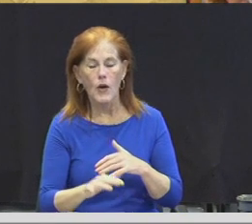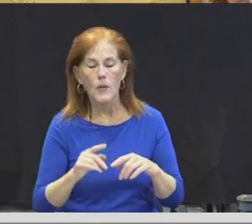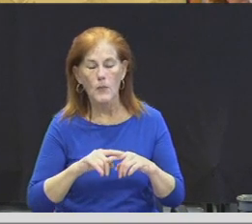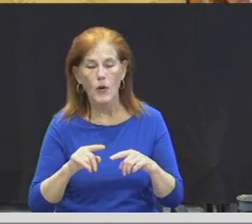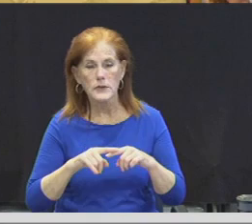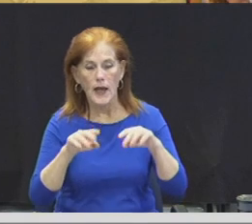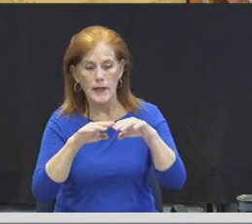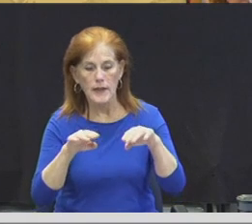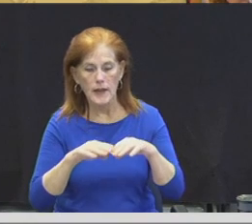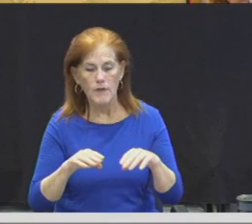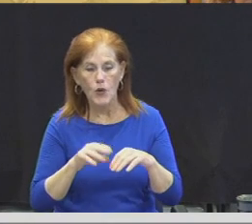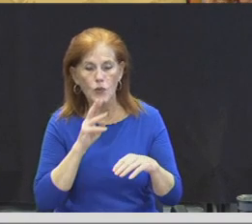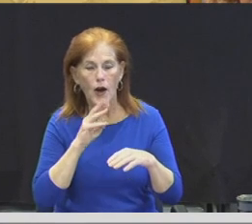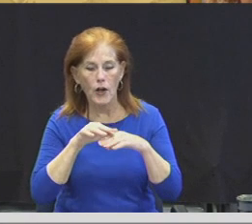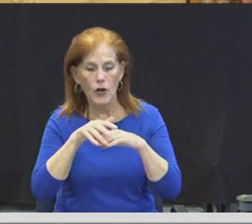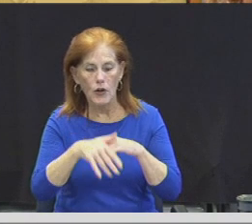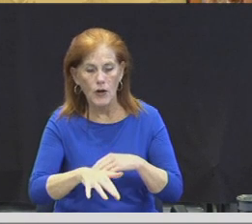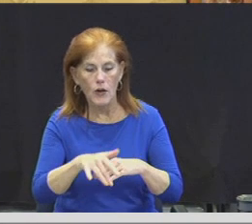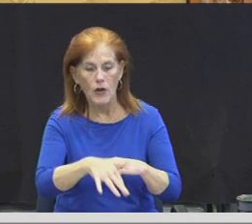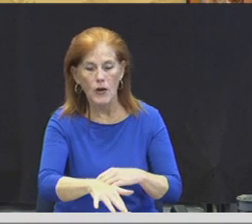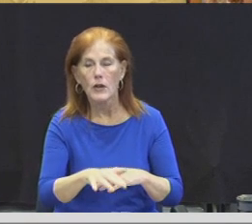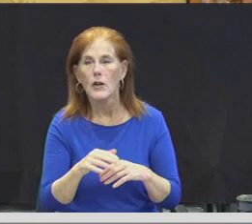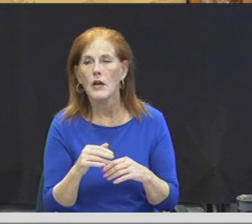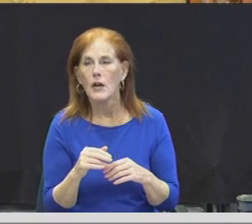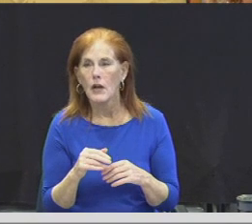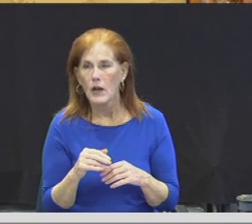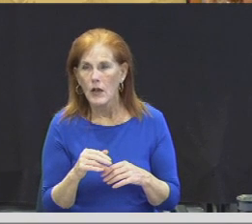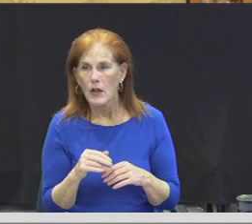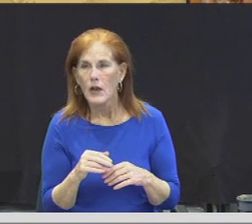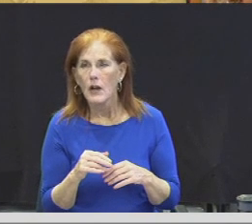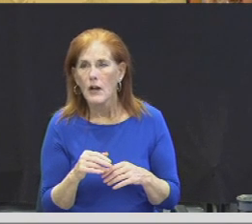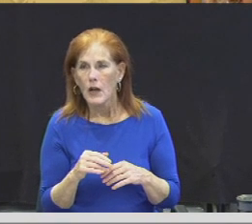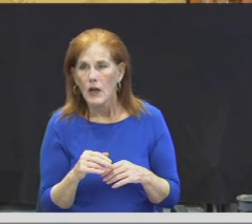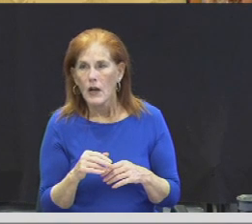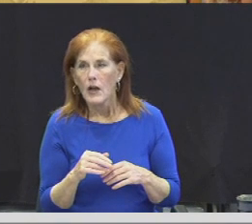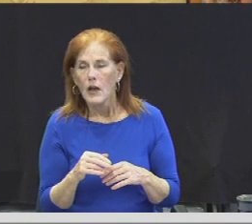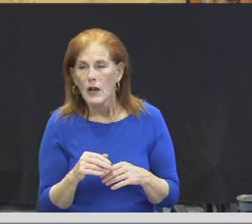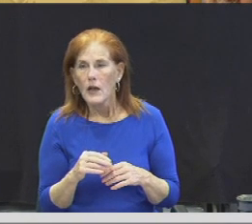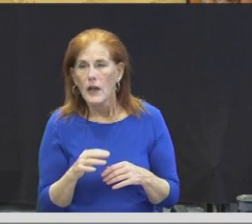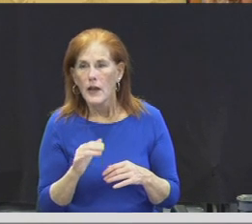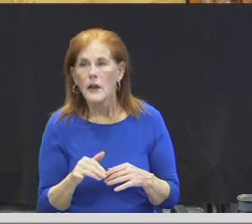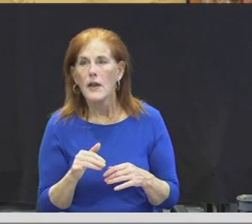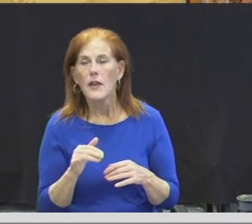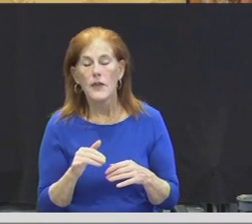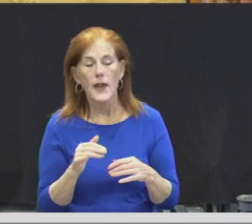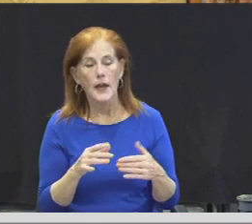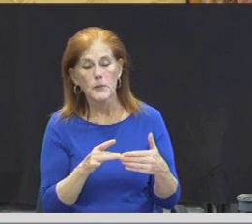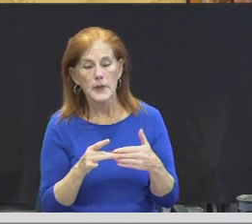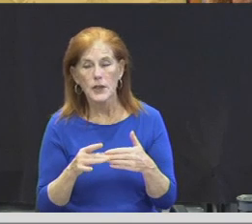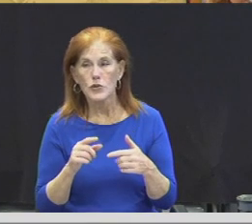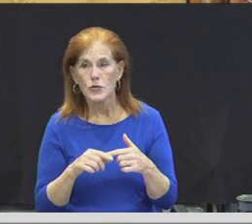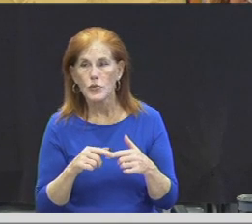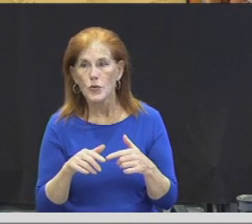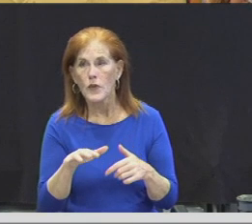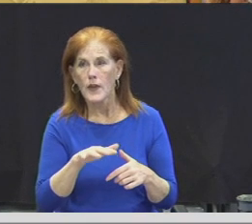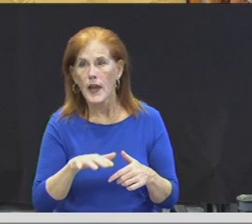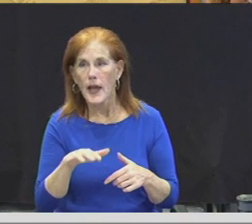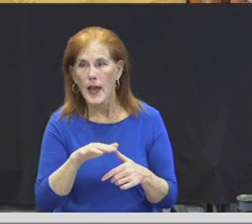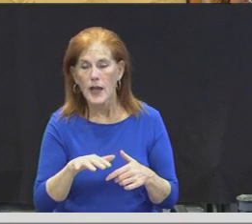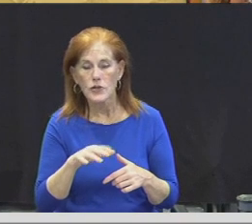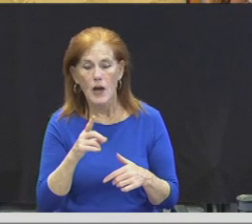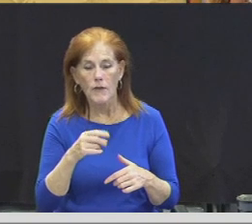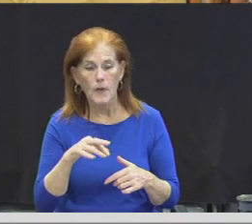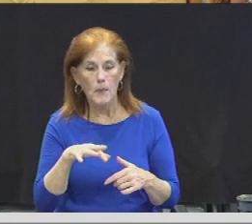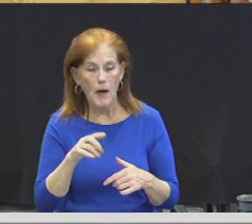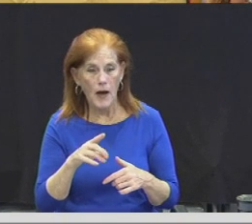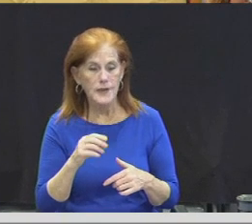water feature that that takes you to the edge of a reconstructed pond and boat cove.